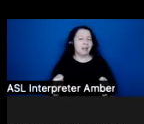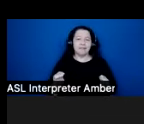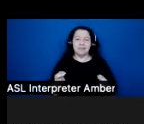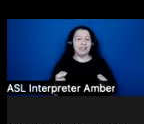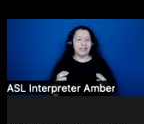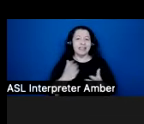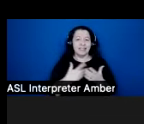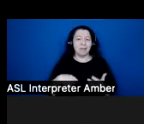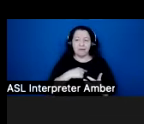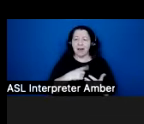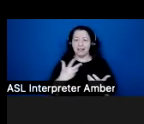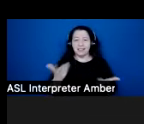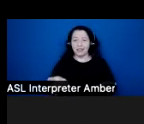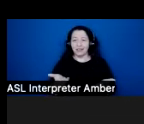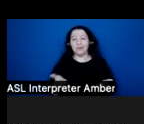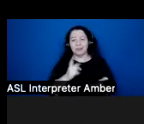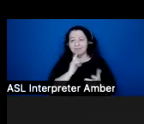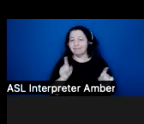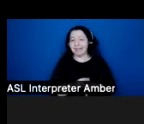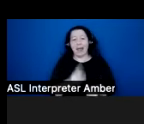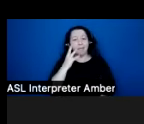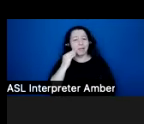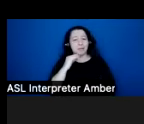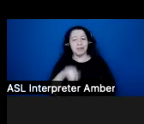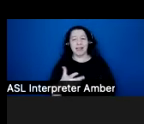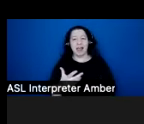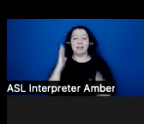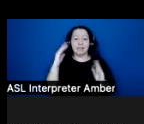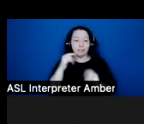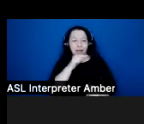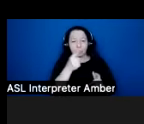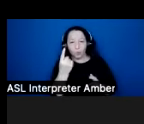who have experienced that, right? Sort of tokenism. And,